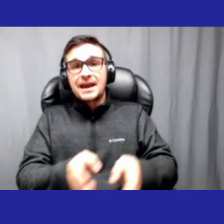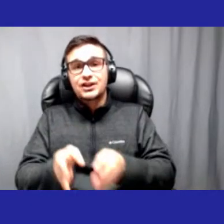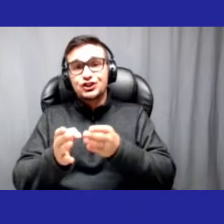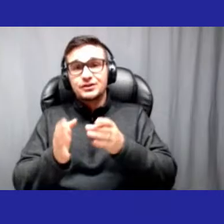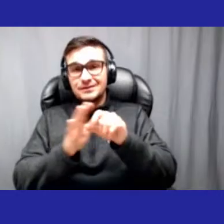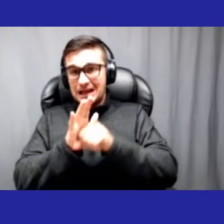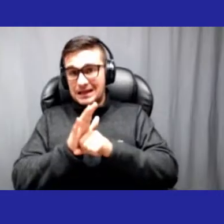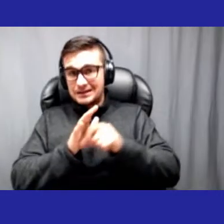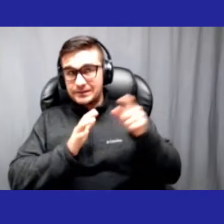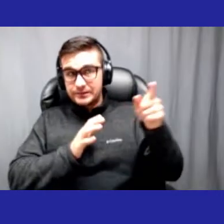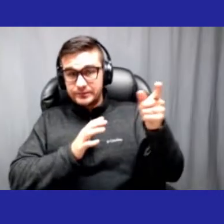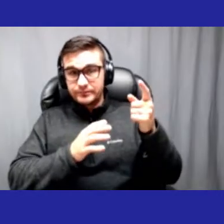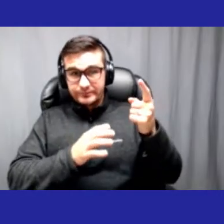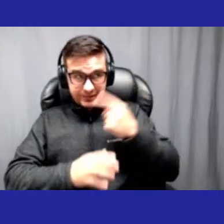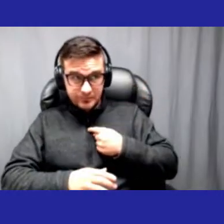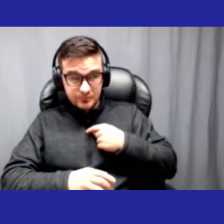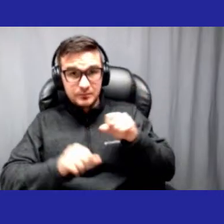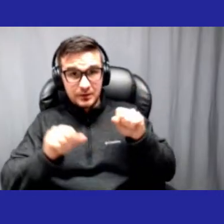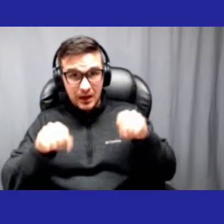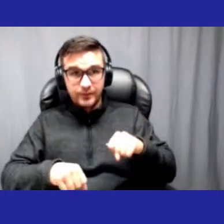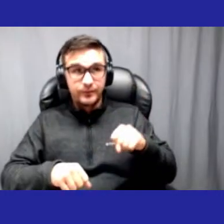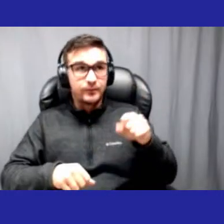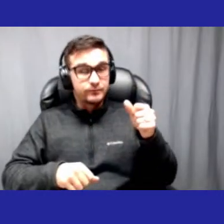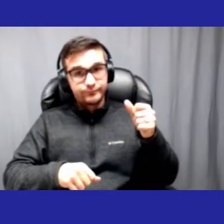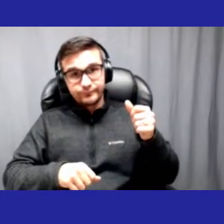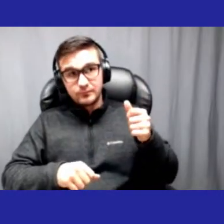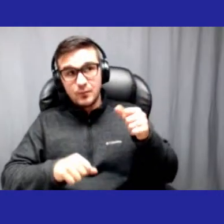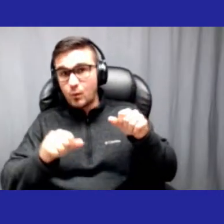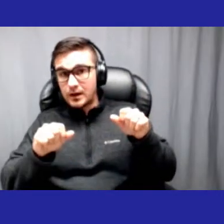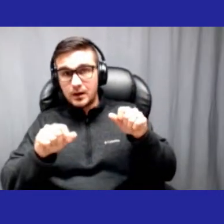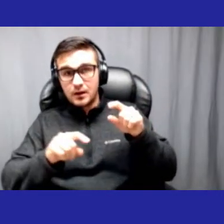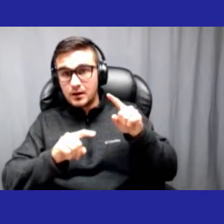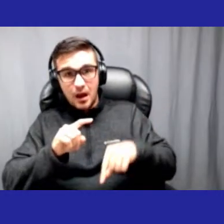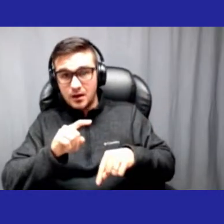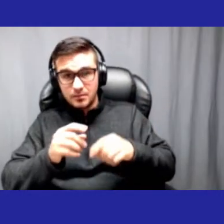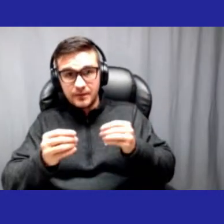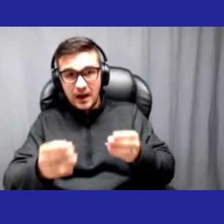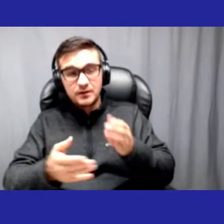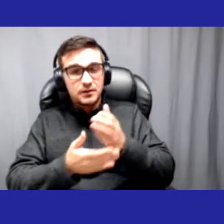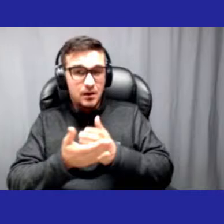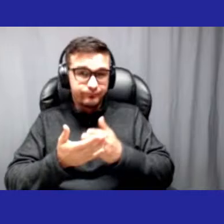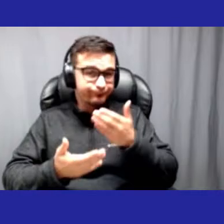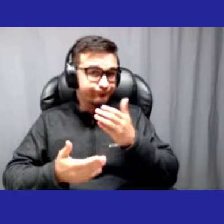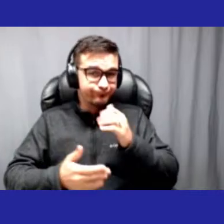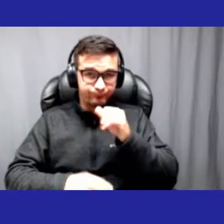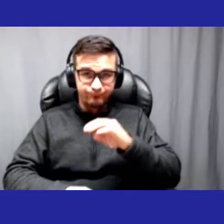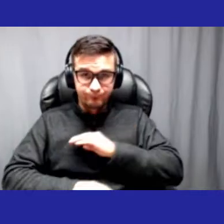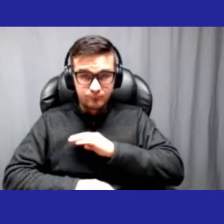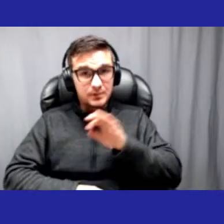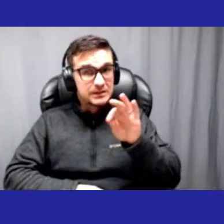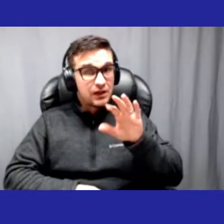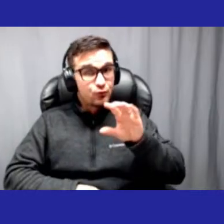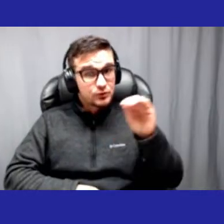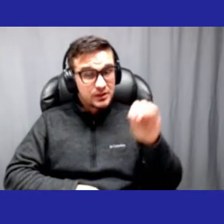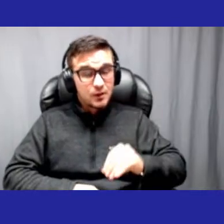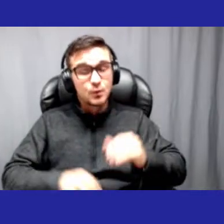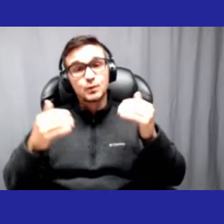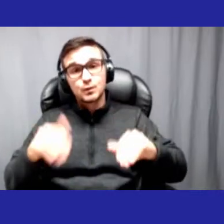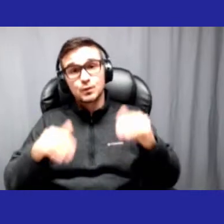And some people are dissatisfied with the package. But 93% is a very, very impressive